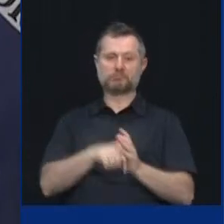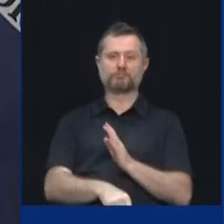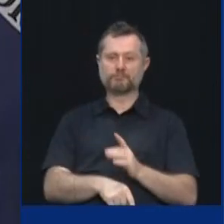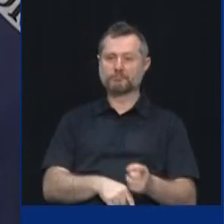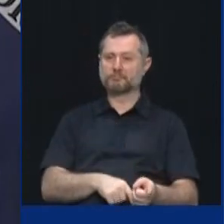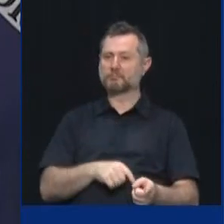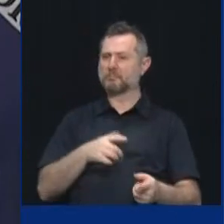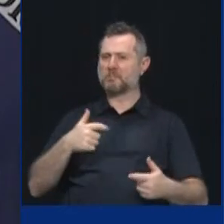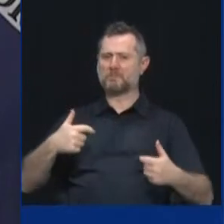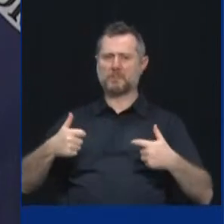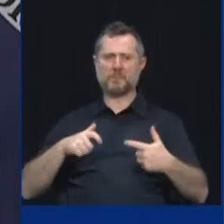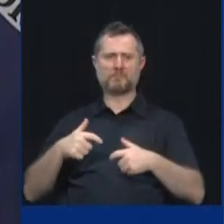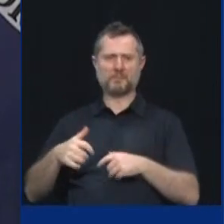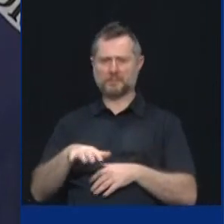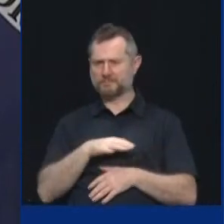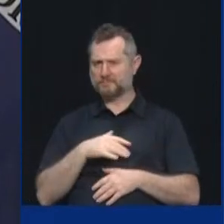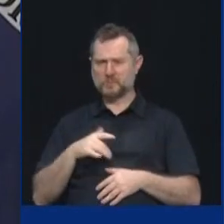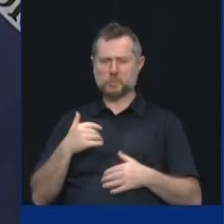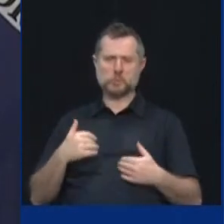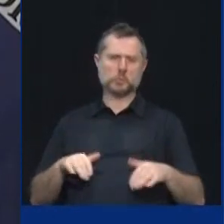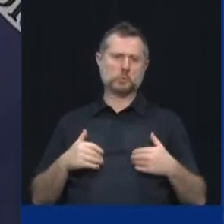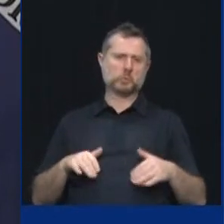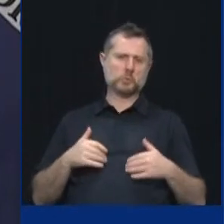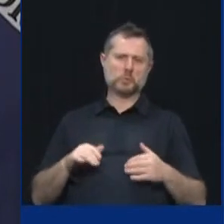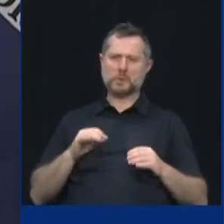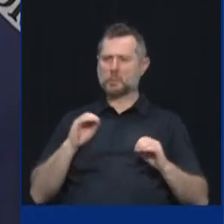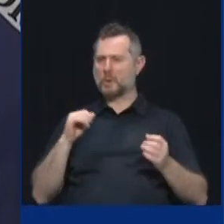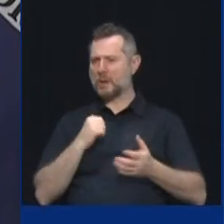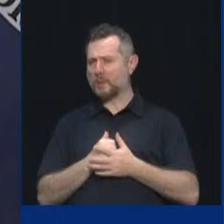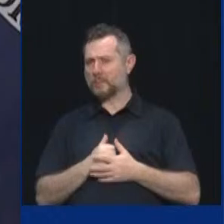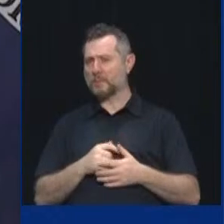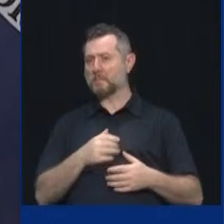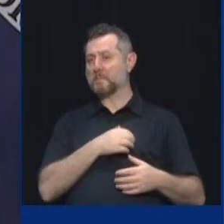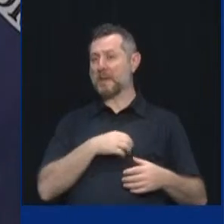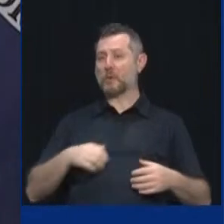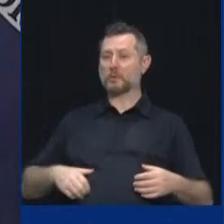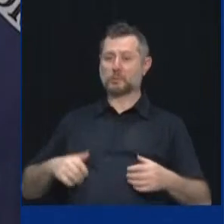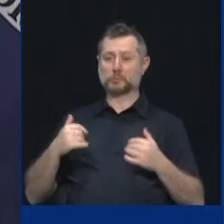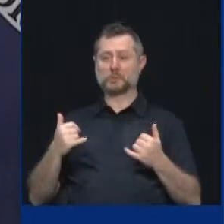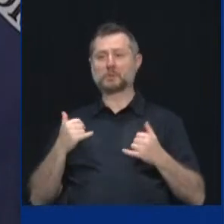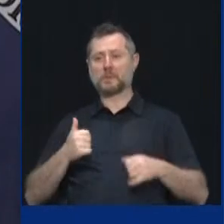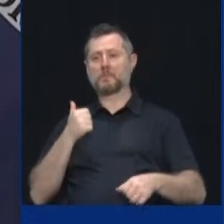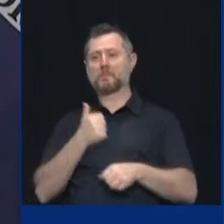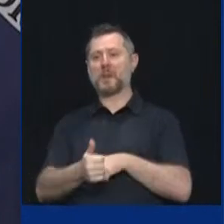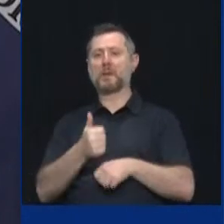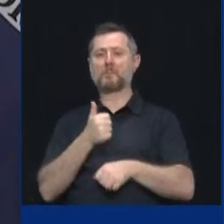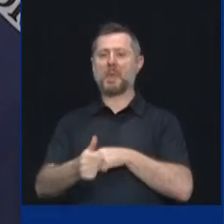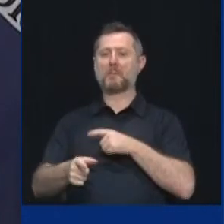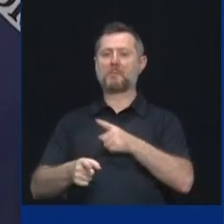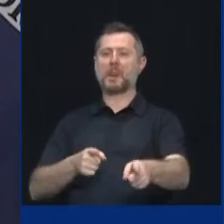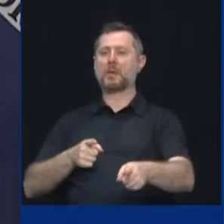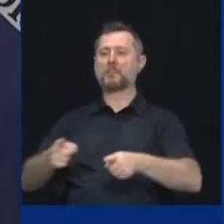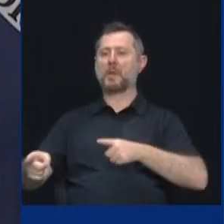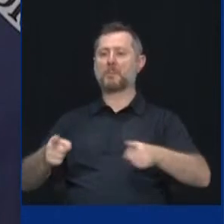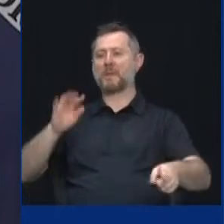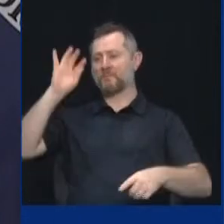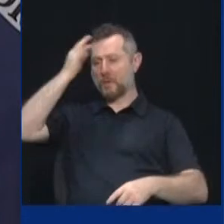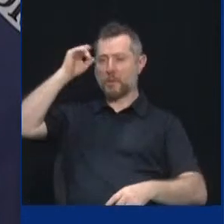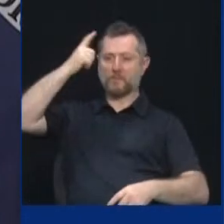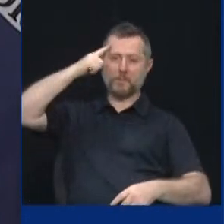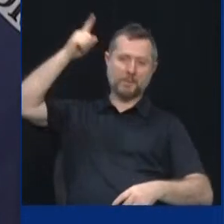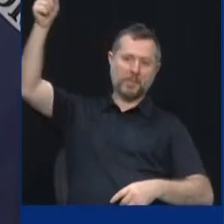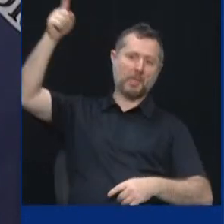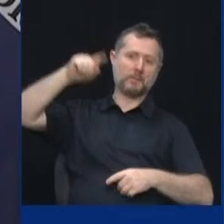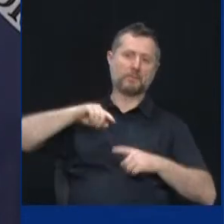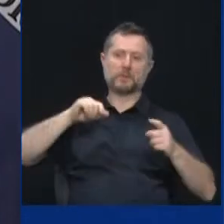continue unabated. Nothing seems to help. The mayor of the city of New York today blamed everybody, including the federal government, for not stopping the